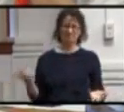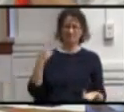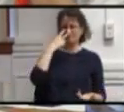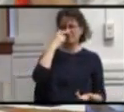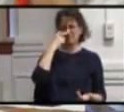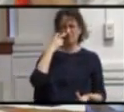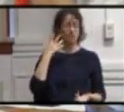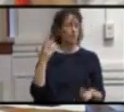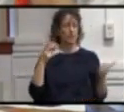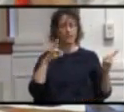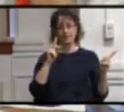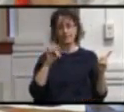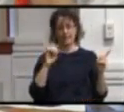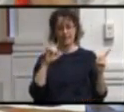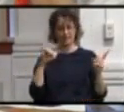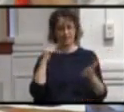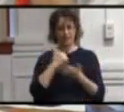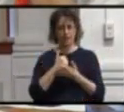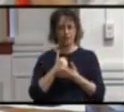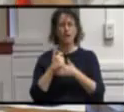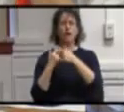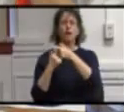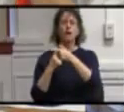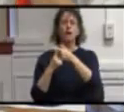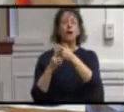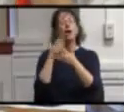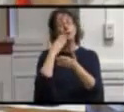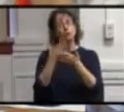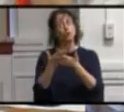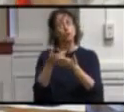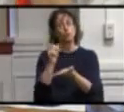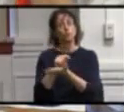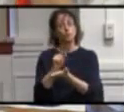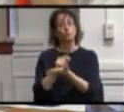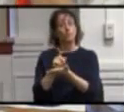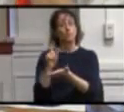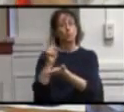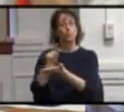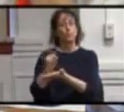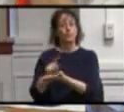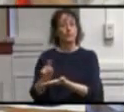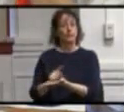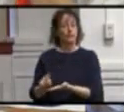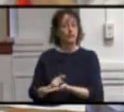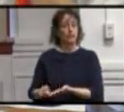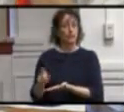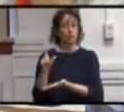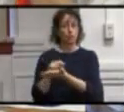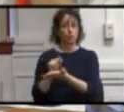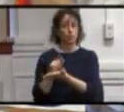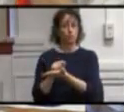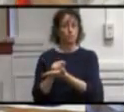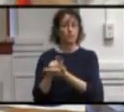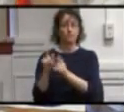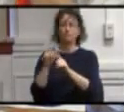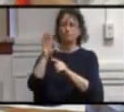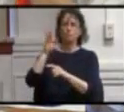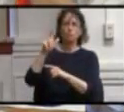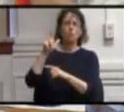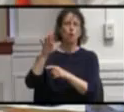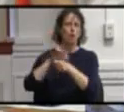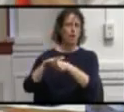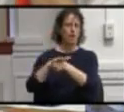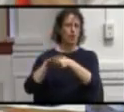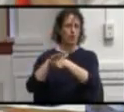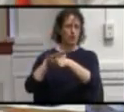Kate, do you know 7 days? Yeah, that's a weekly, it's actually a really good newspaper. It's a weekly newspaper that comes out in Burlington, and